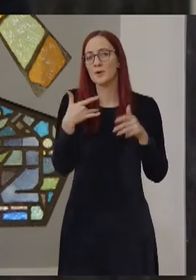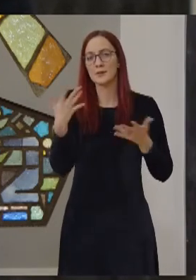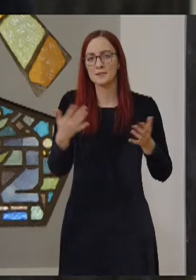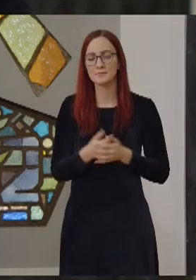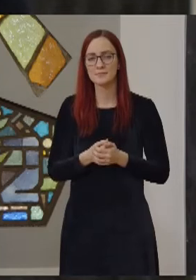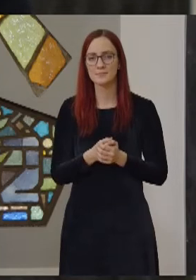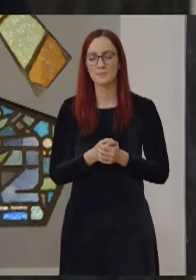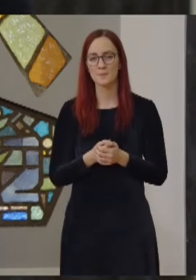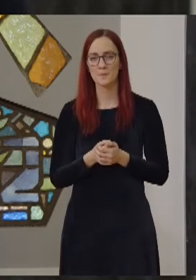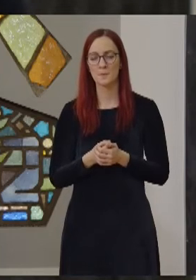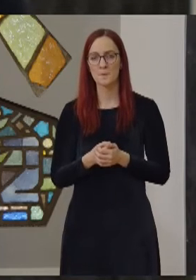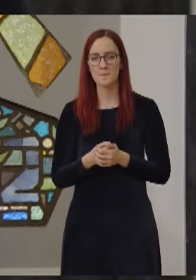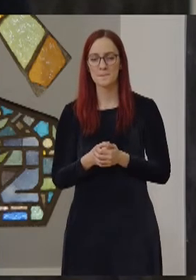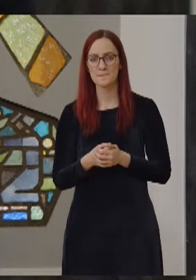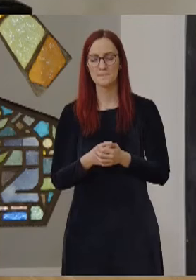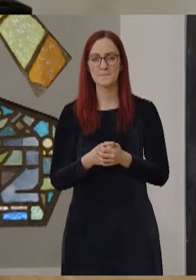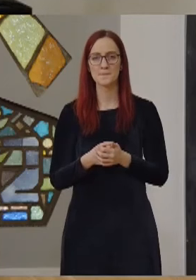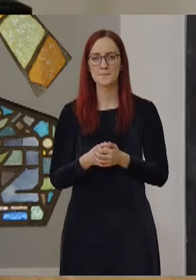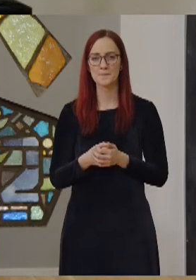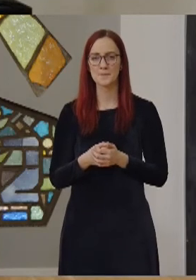that we haven't heard yet.